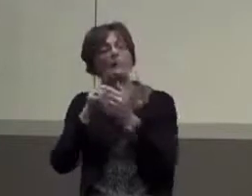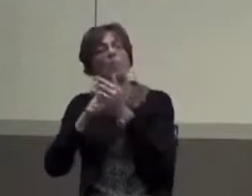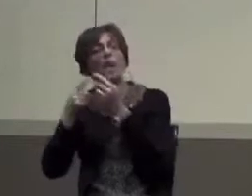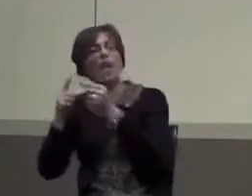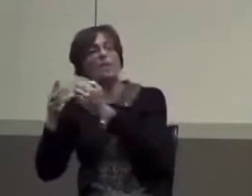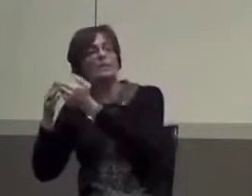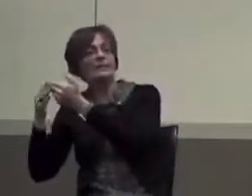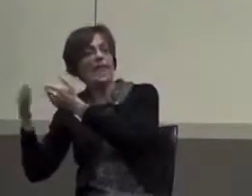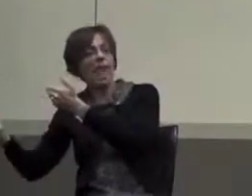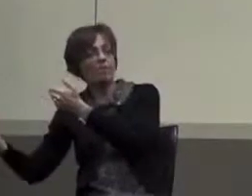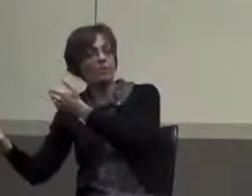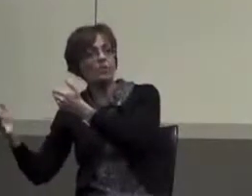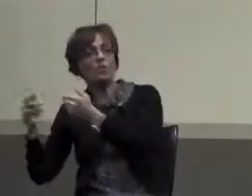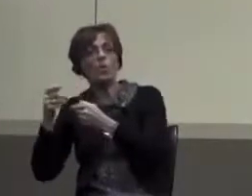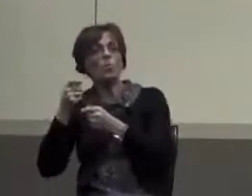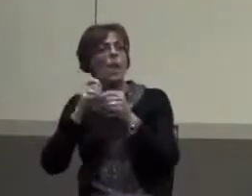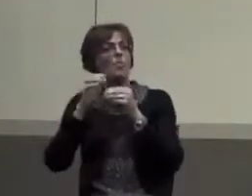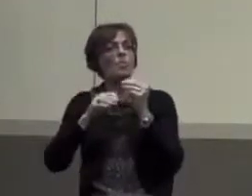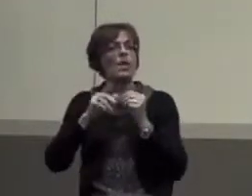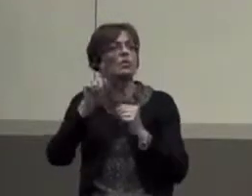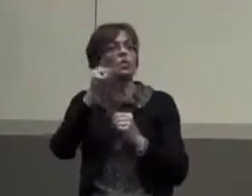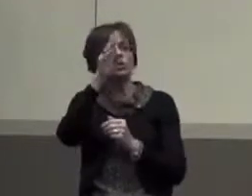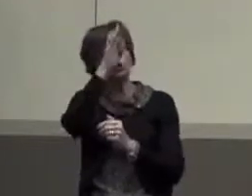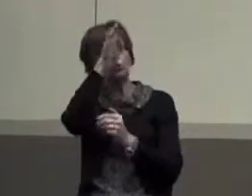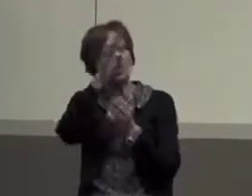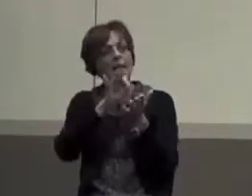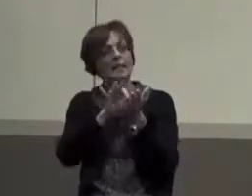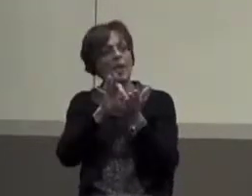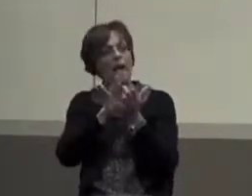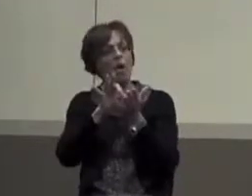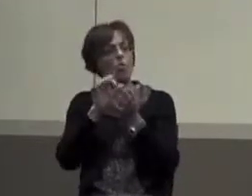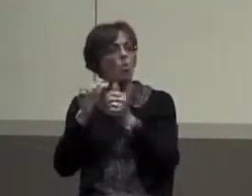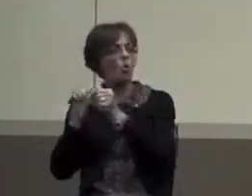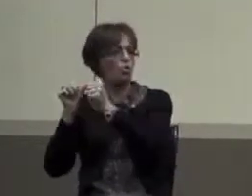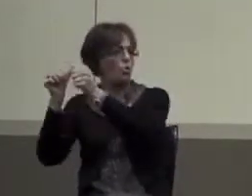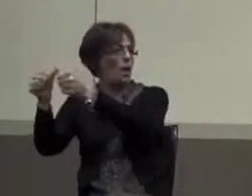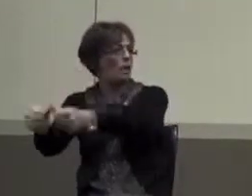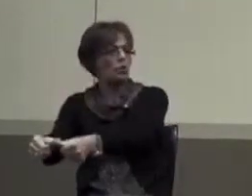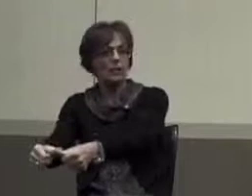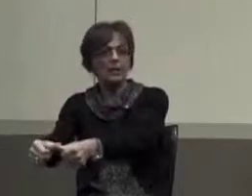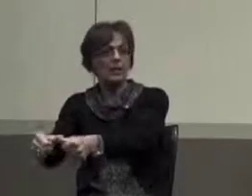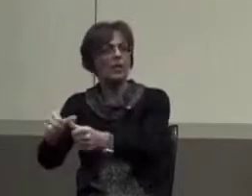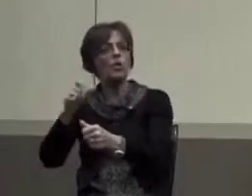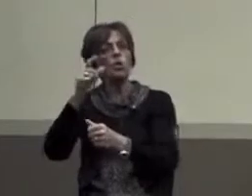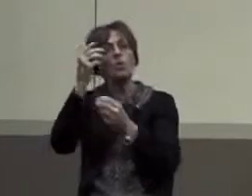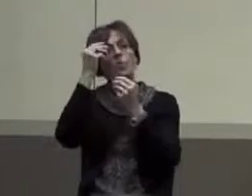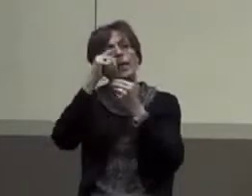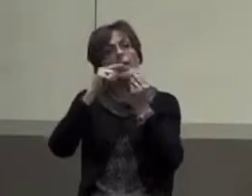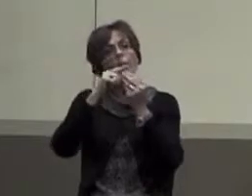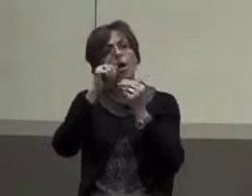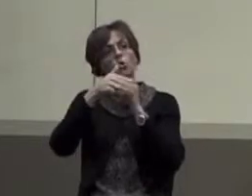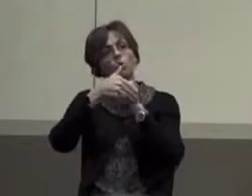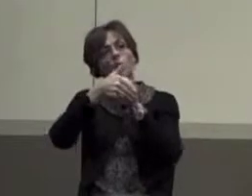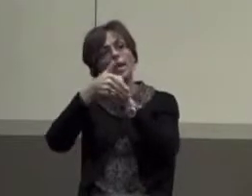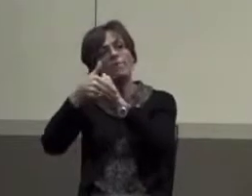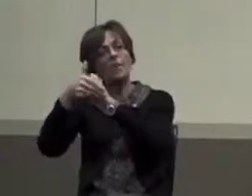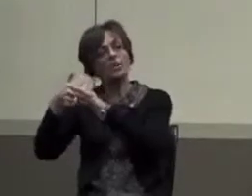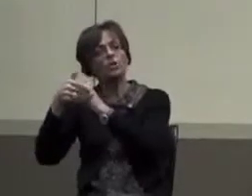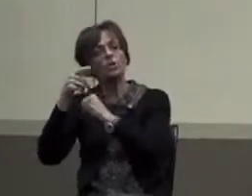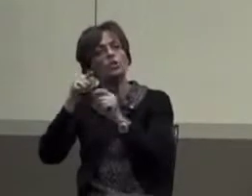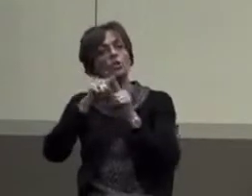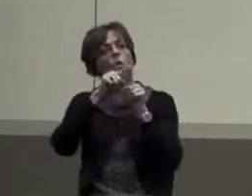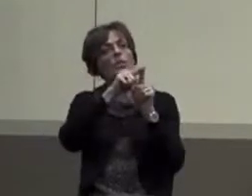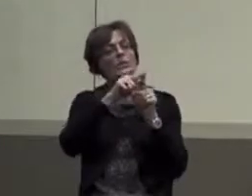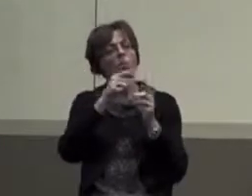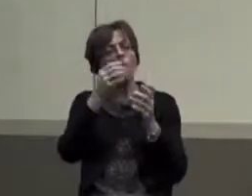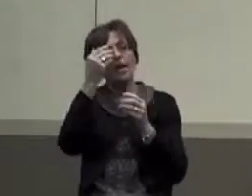rather than just a straight count or duration? Because when you're thinking about your interventions, you're also going to be thinking about,